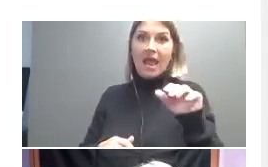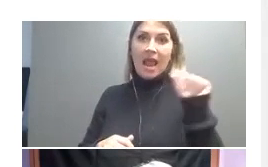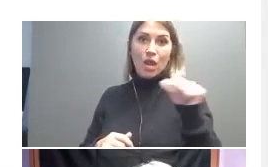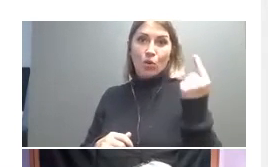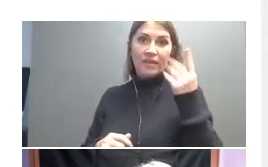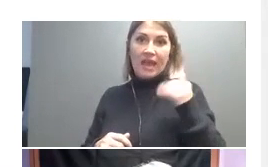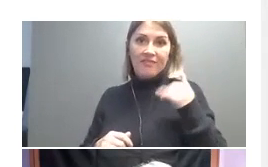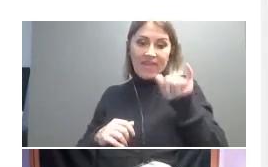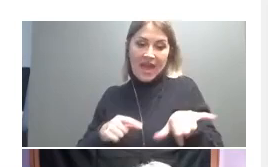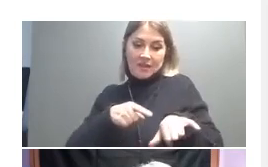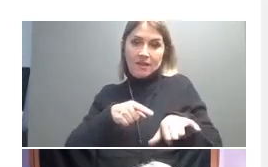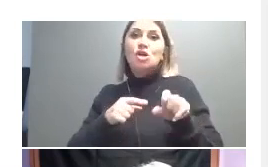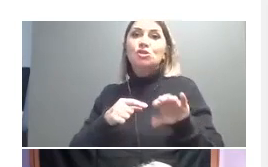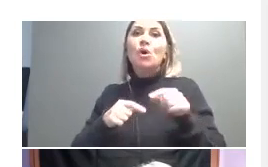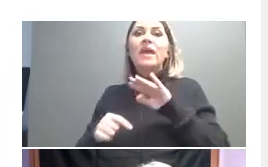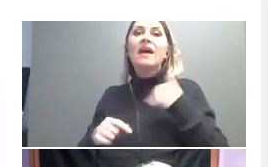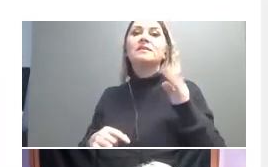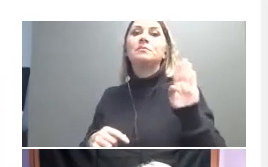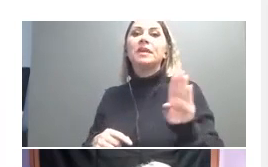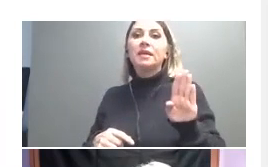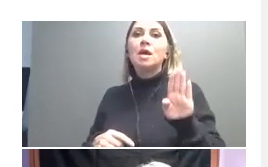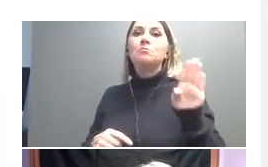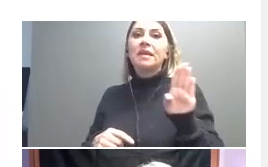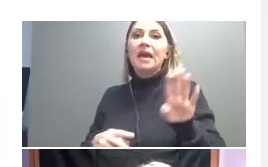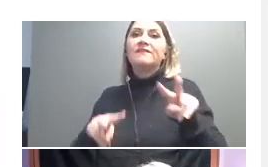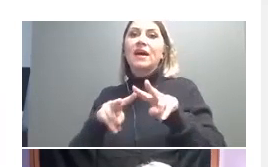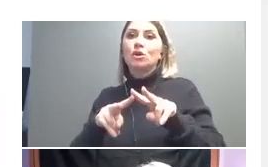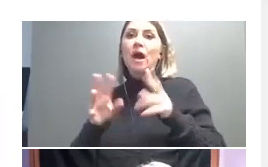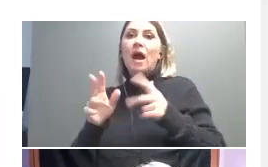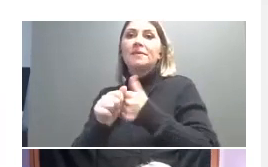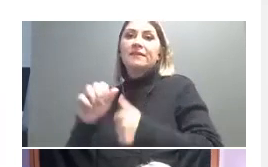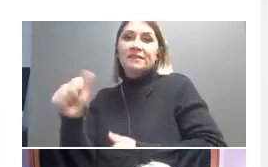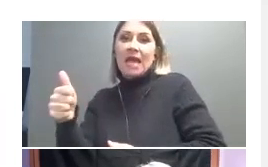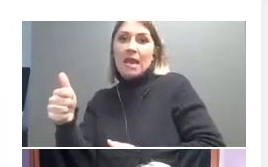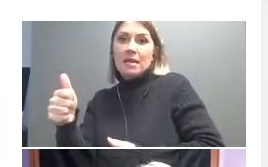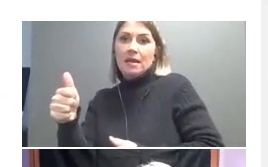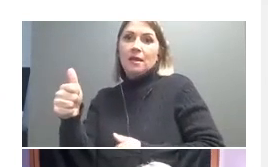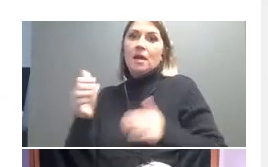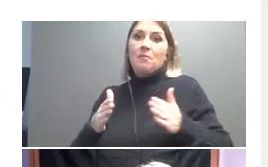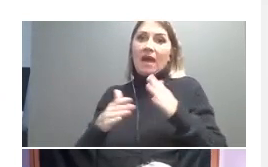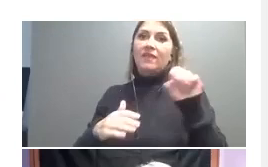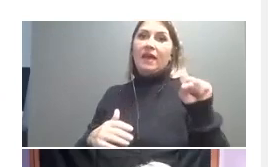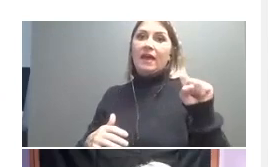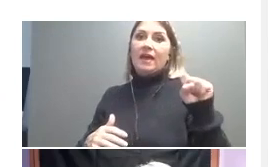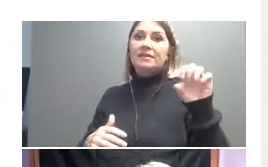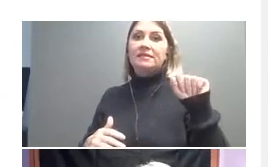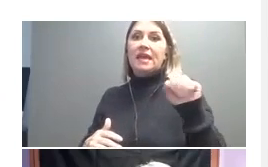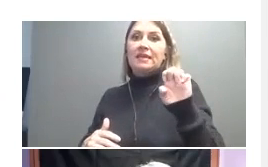line. Next thing that we have is B. B had a value, updated value of 10 with an updated path of SAEB.